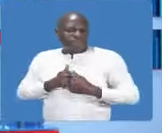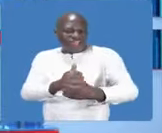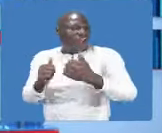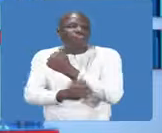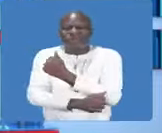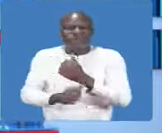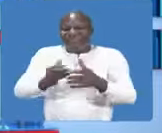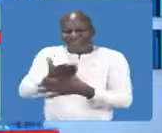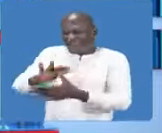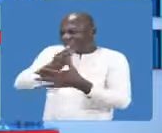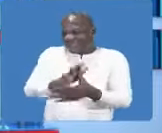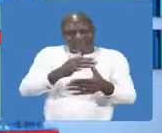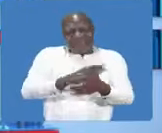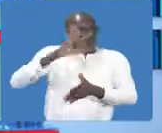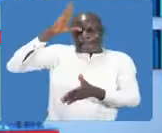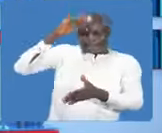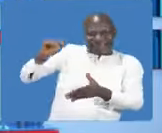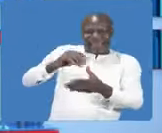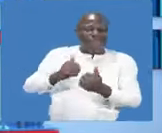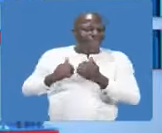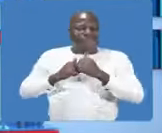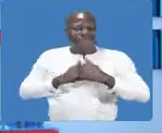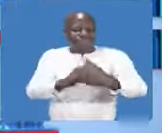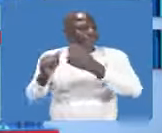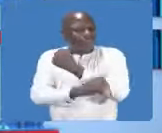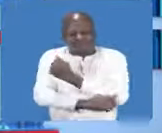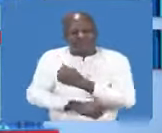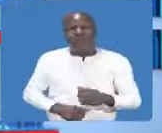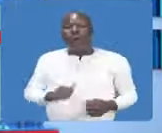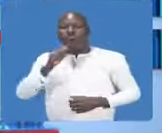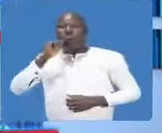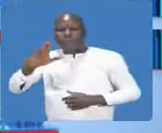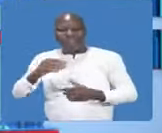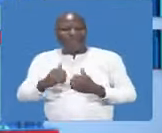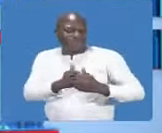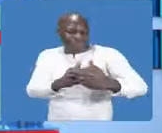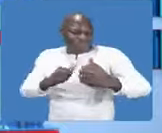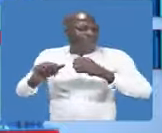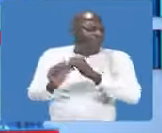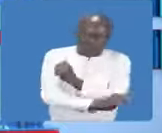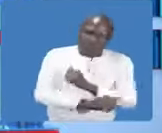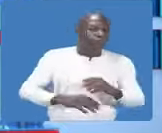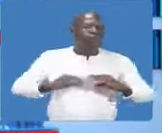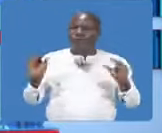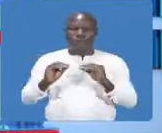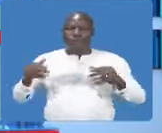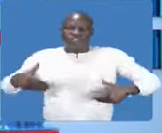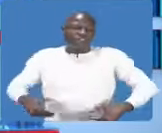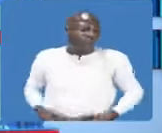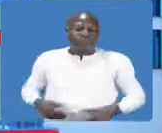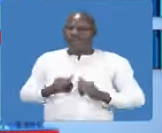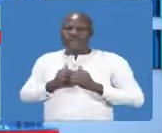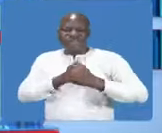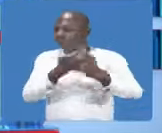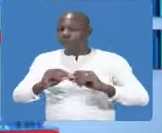chichem Emma, your men's fellowship, and your women's fellowship, youth for fellowship,